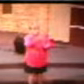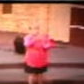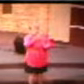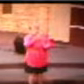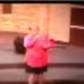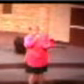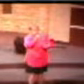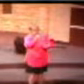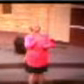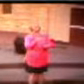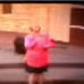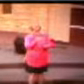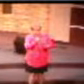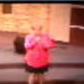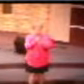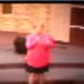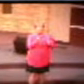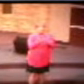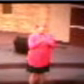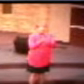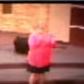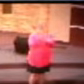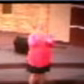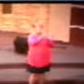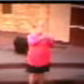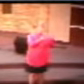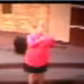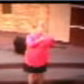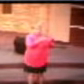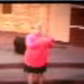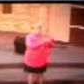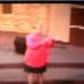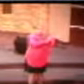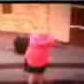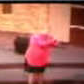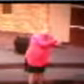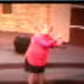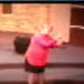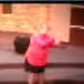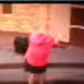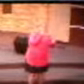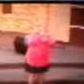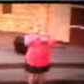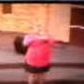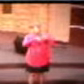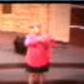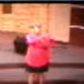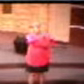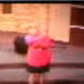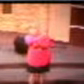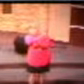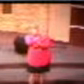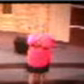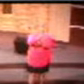Jerusalem and Judea and Samaria and to the ends of the world.